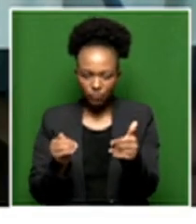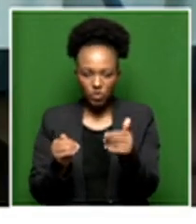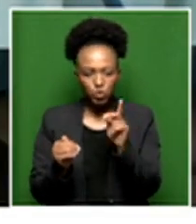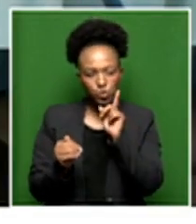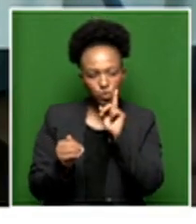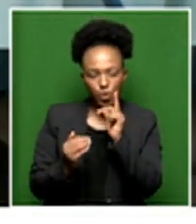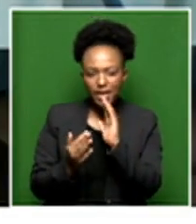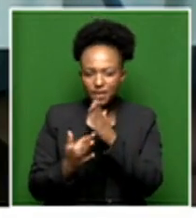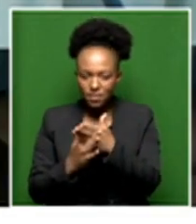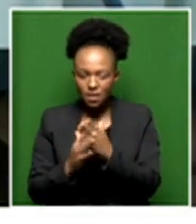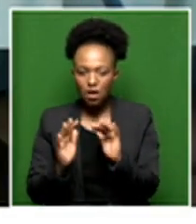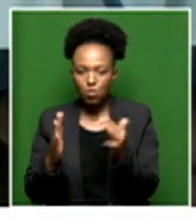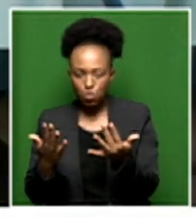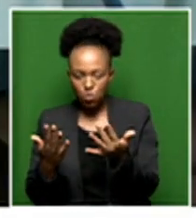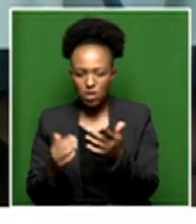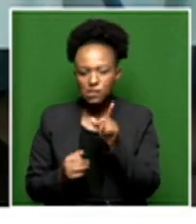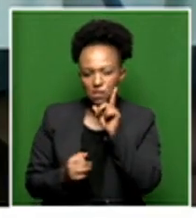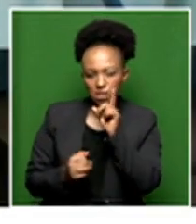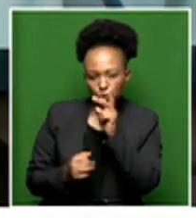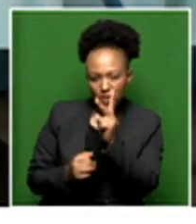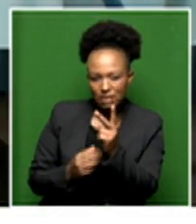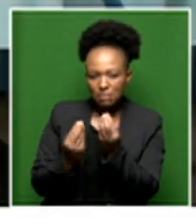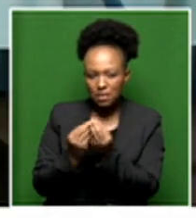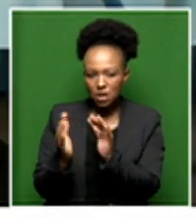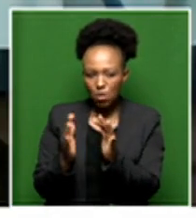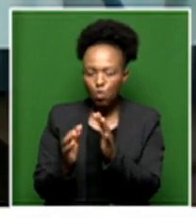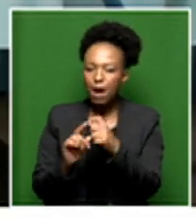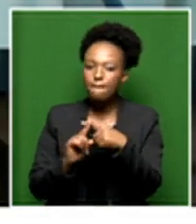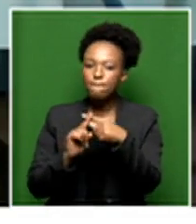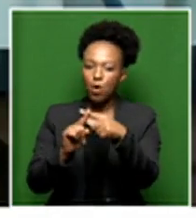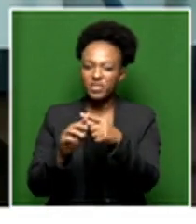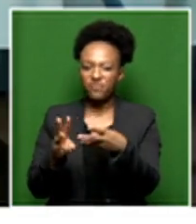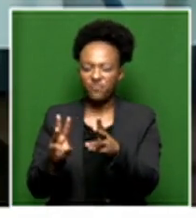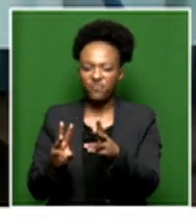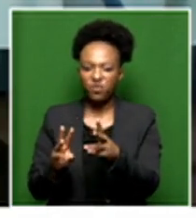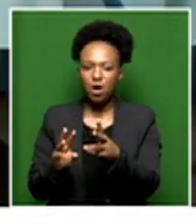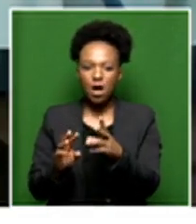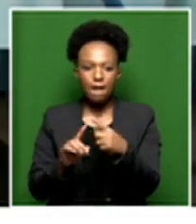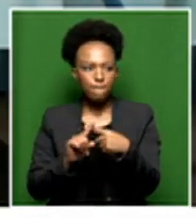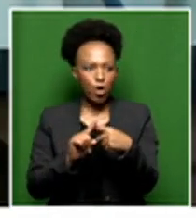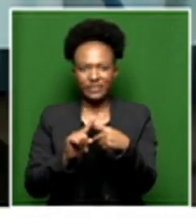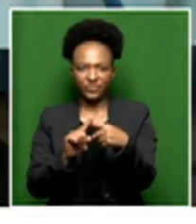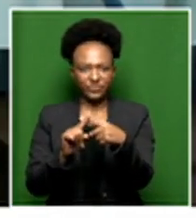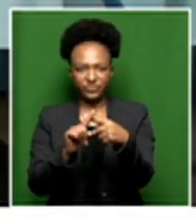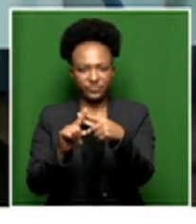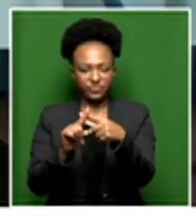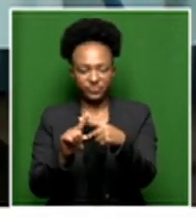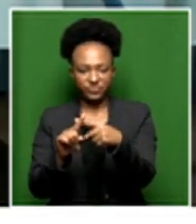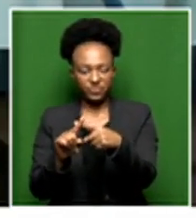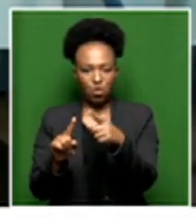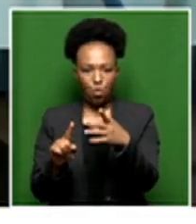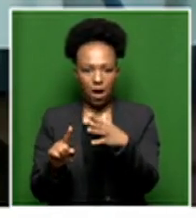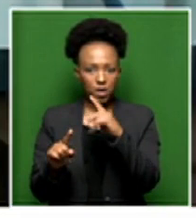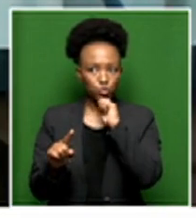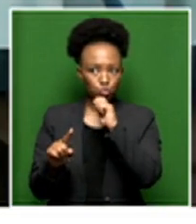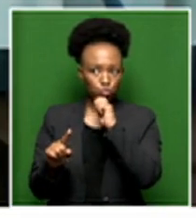intervention, or maximize trying to see things in a positive light, not toxic positivity where we kind of negate the